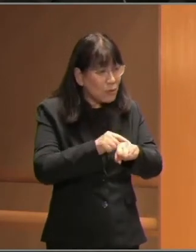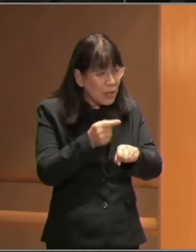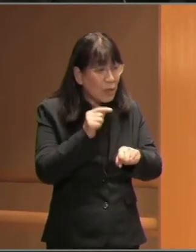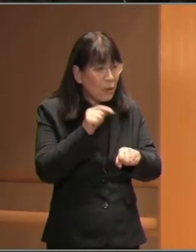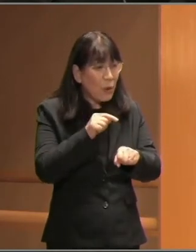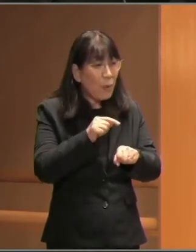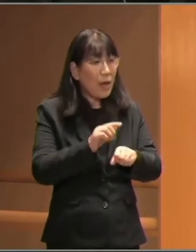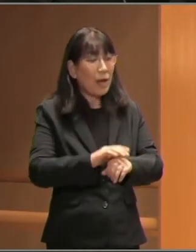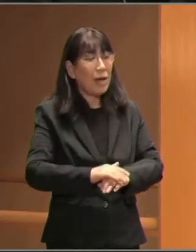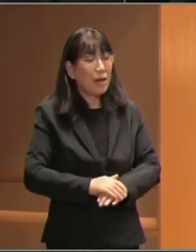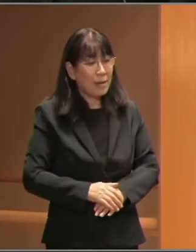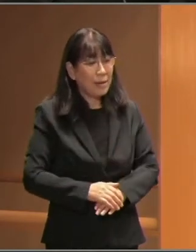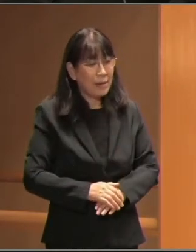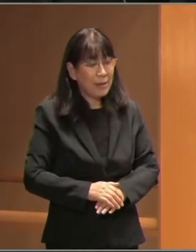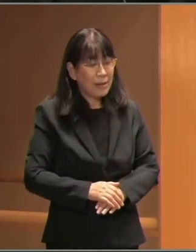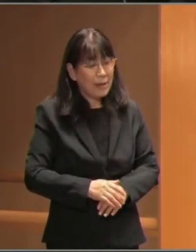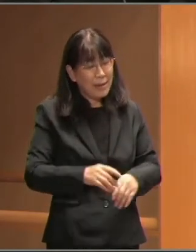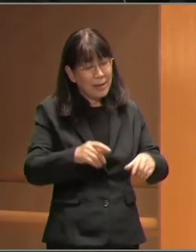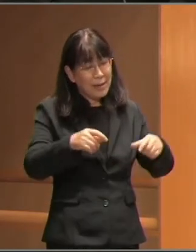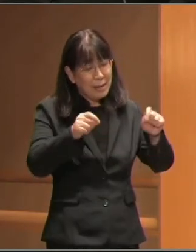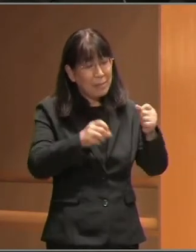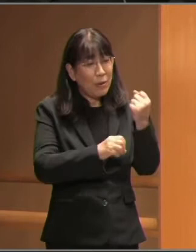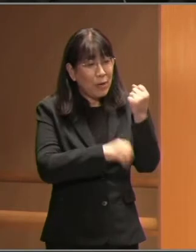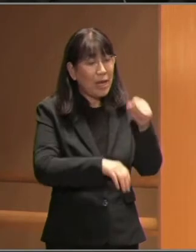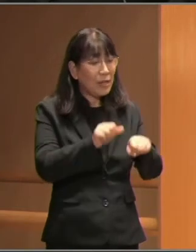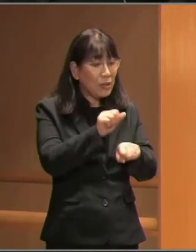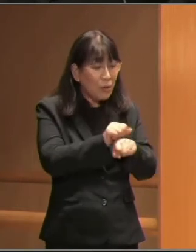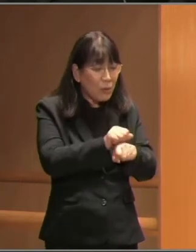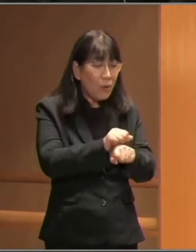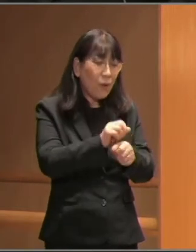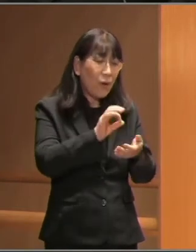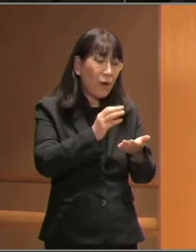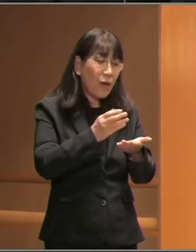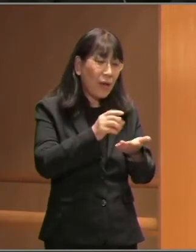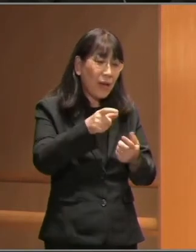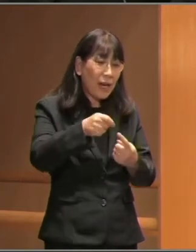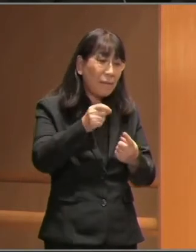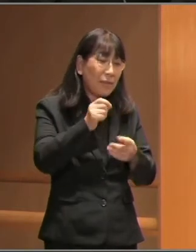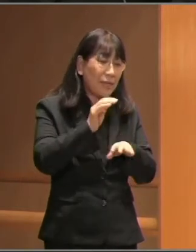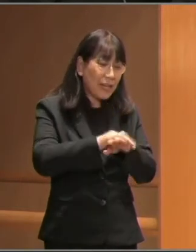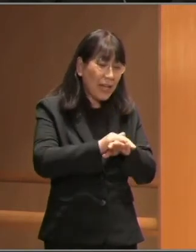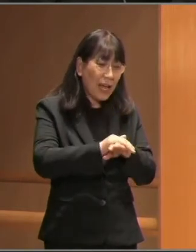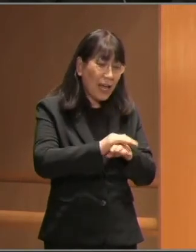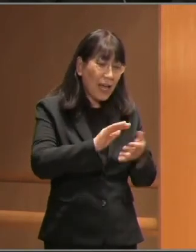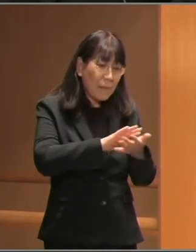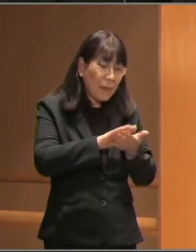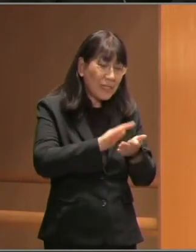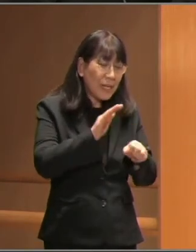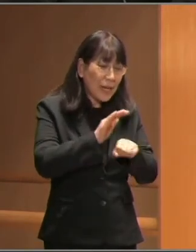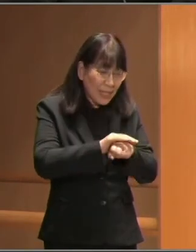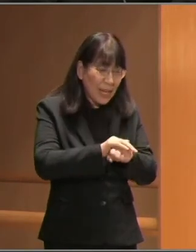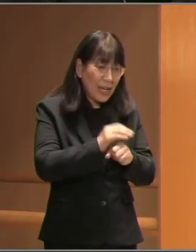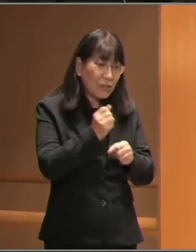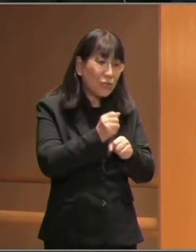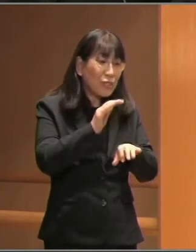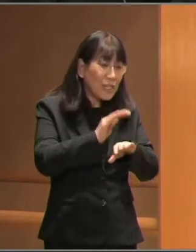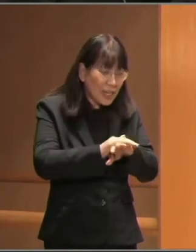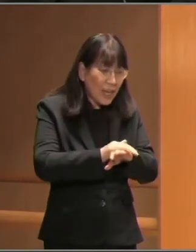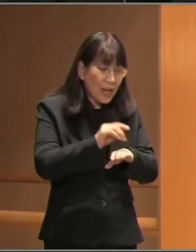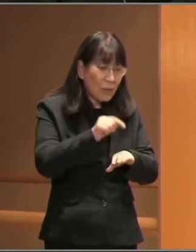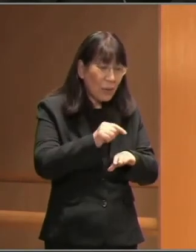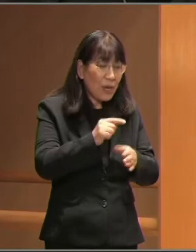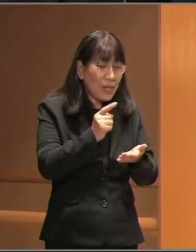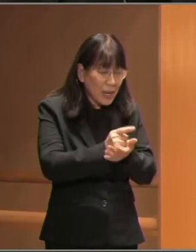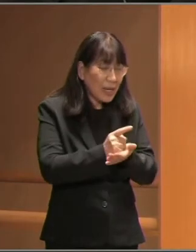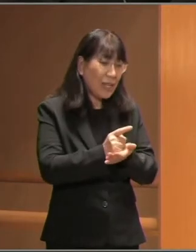surface processing. Therefore, the selection of the ingredients and materials, and also